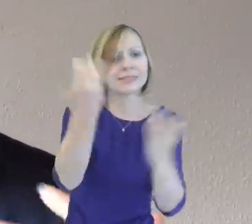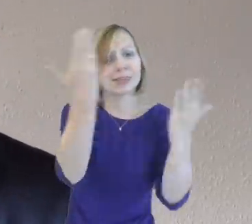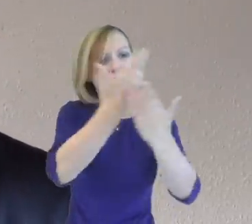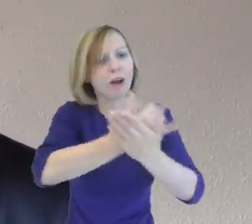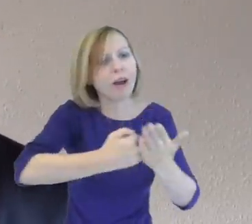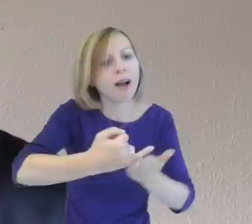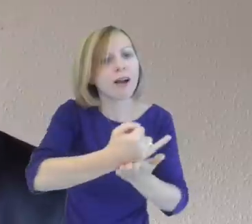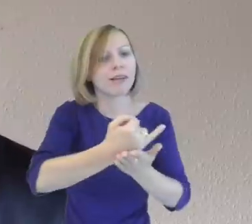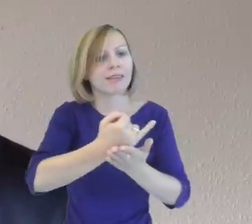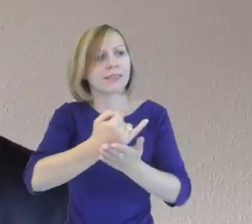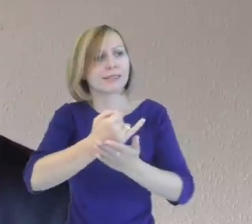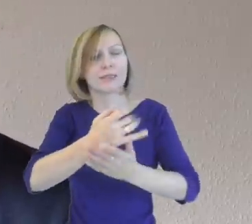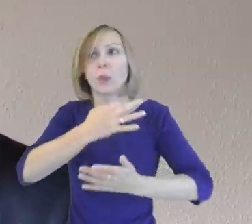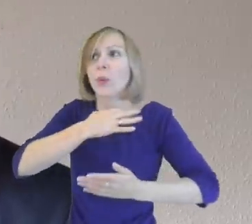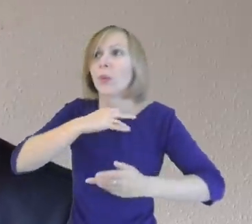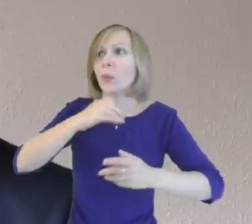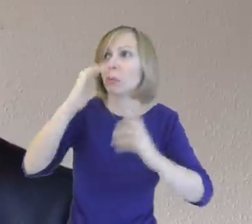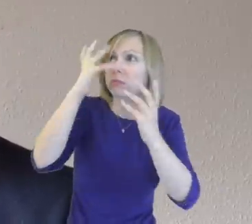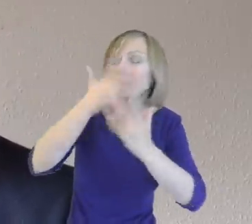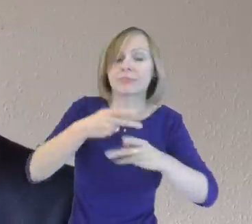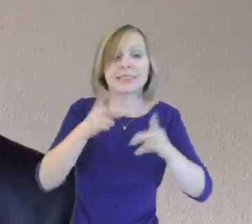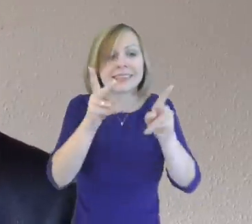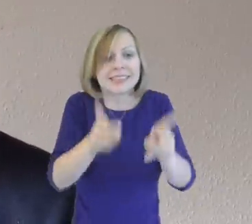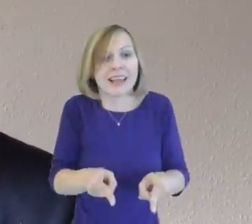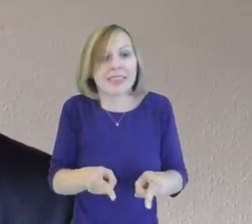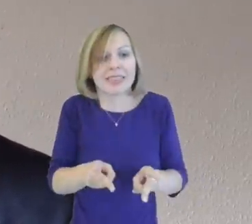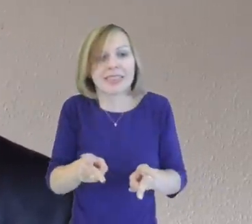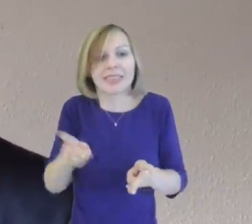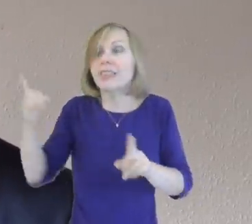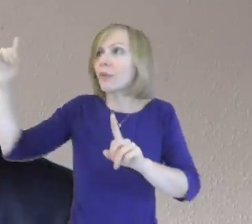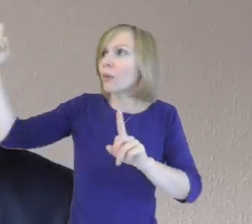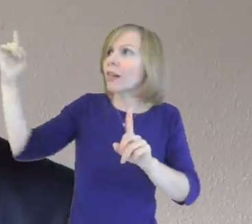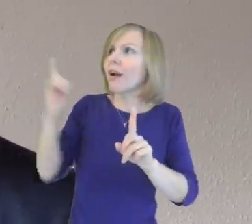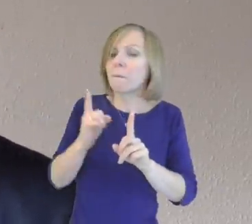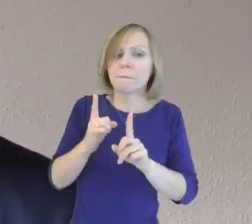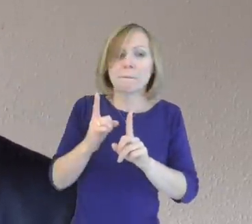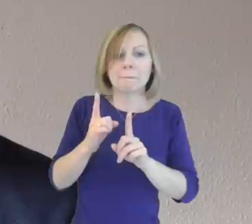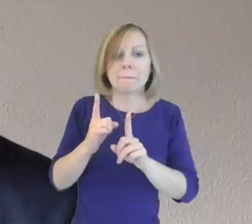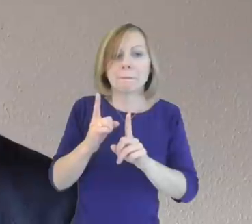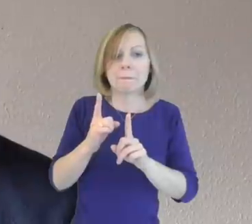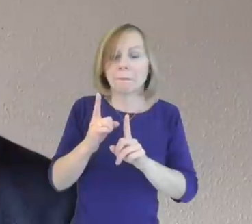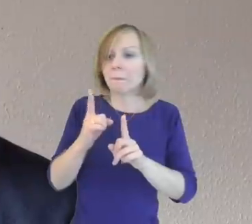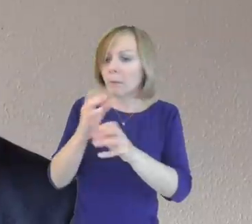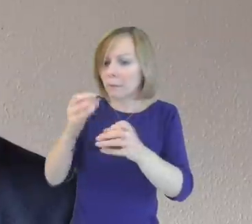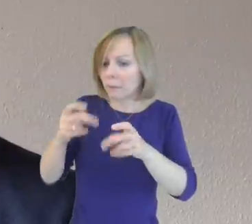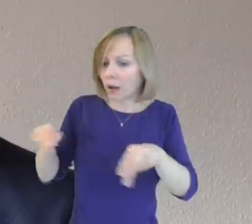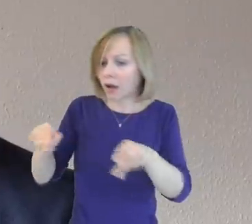and in the shadow of death, to guide our feet into the way of